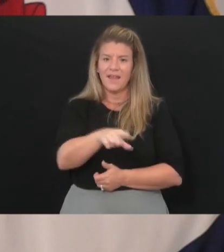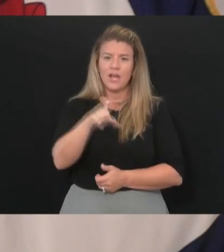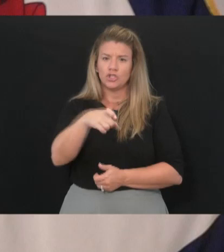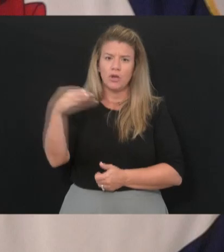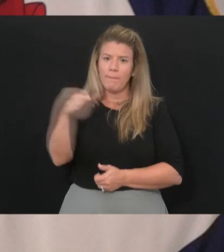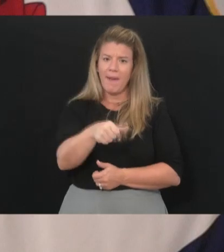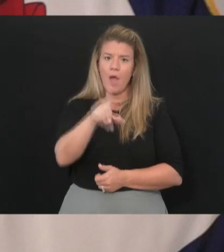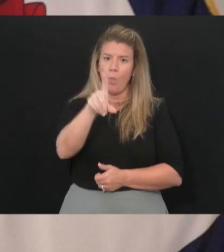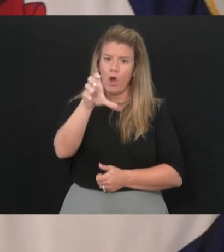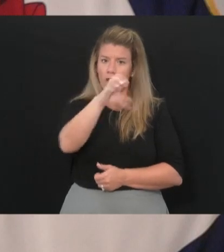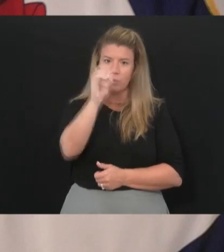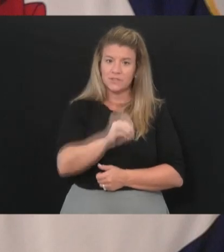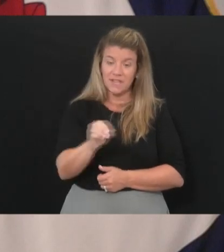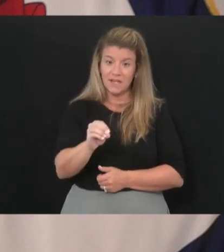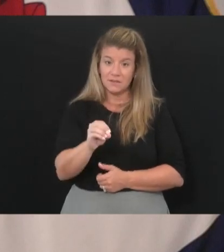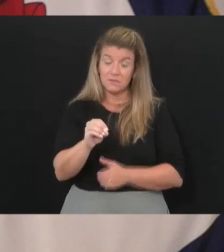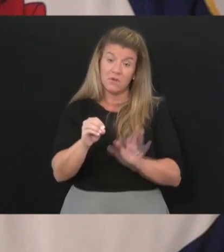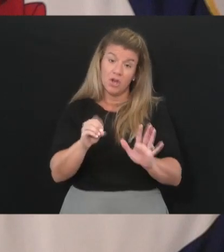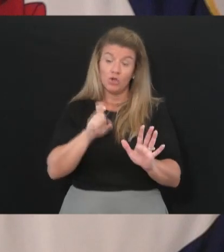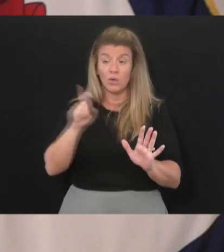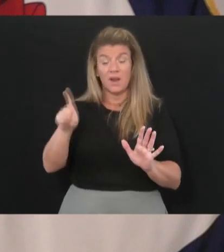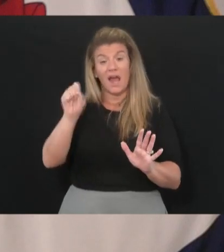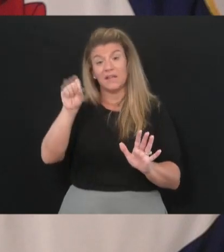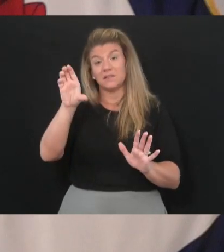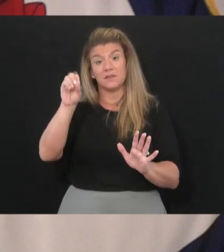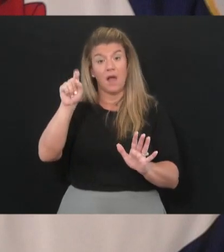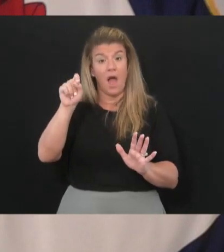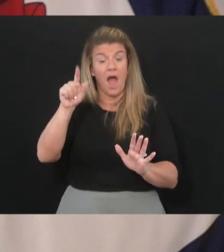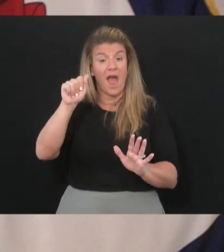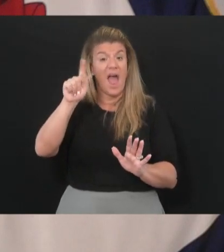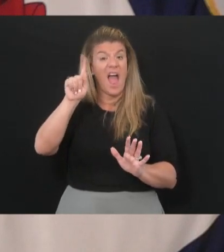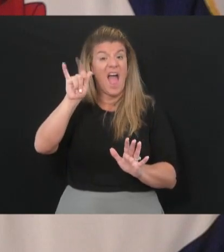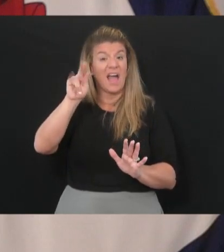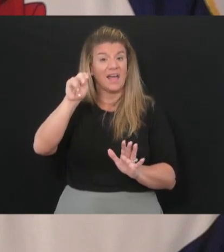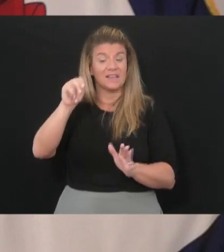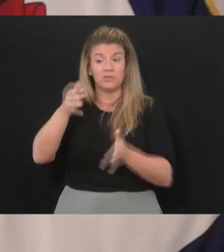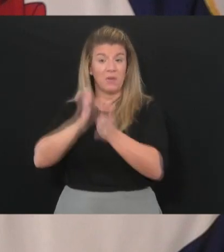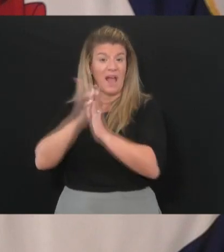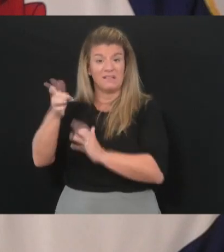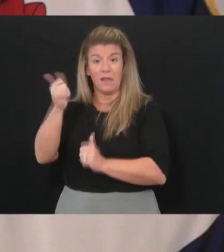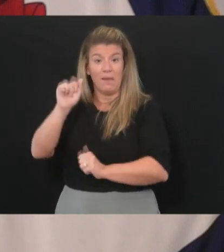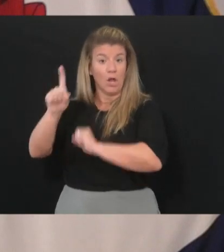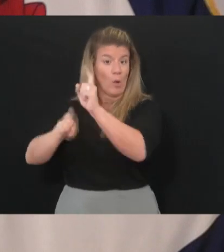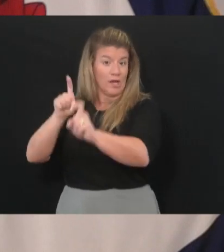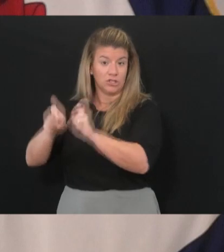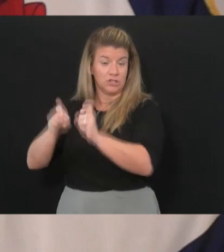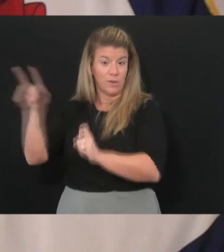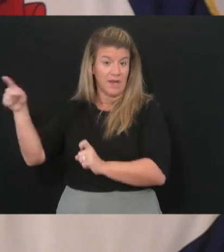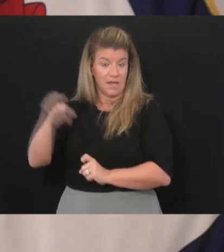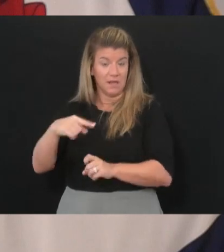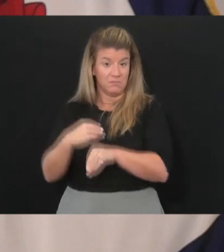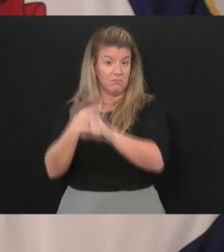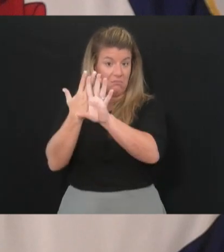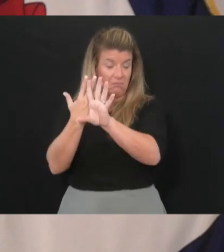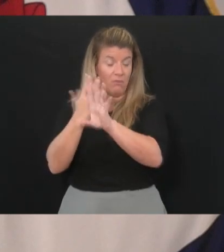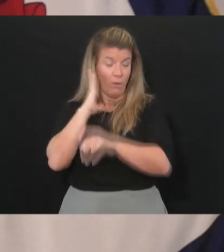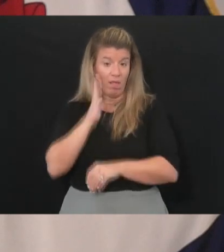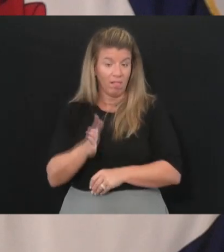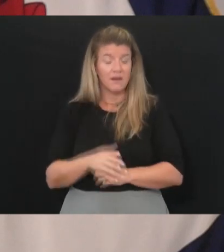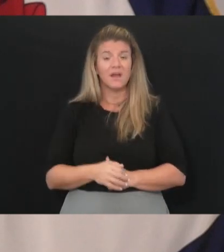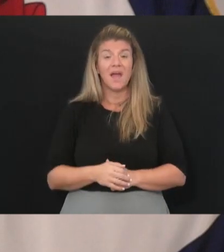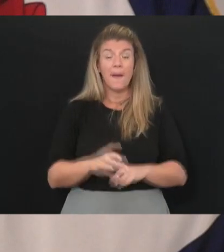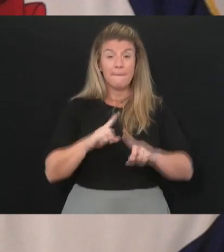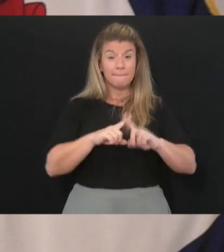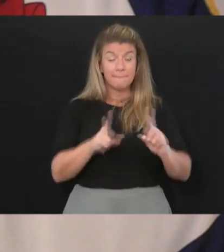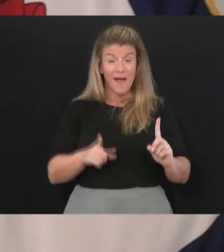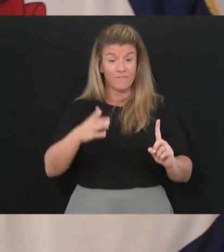100% of that. You can ask Scott Atkins questions about that as once we get through, and we'll take the questions. But from